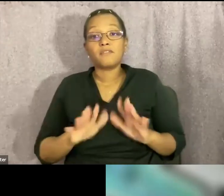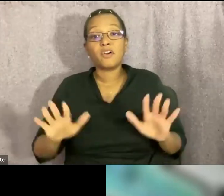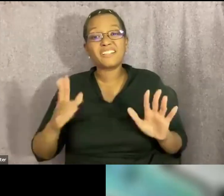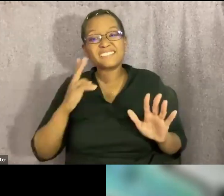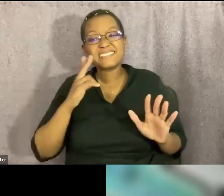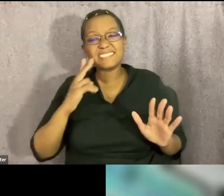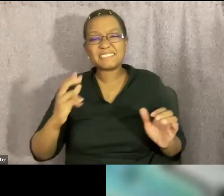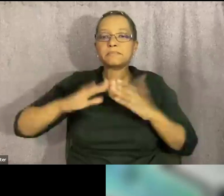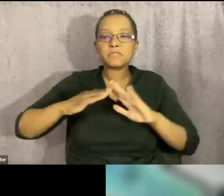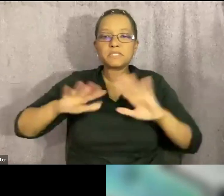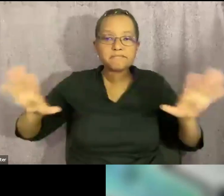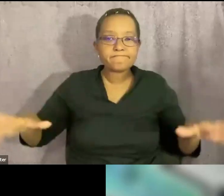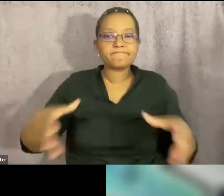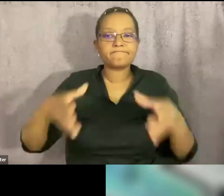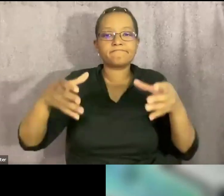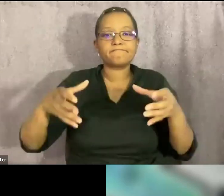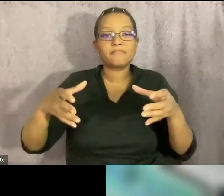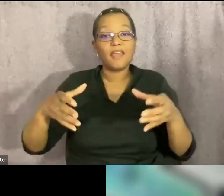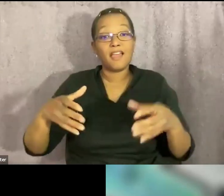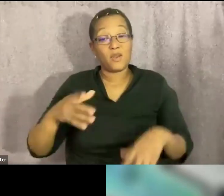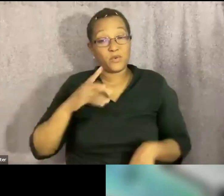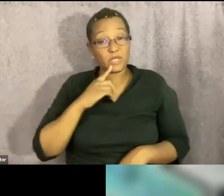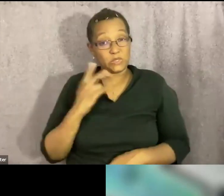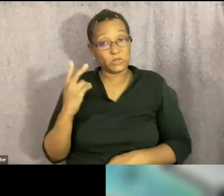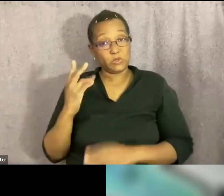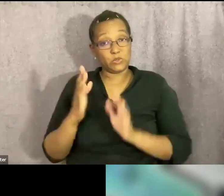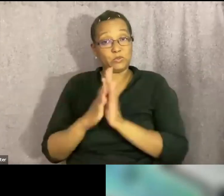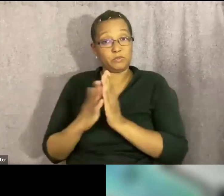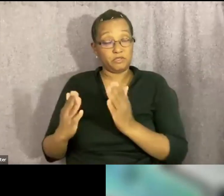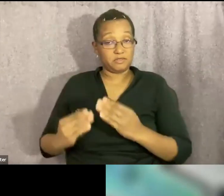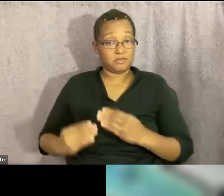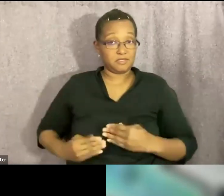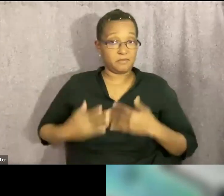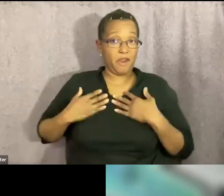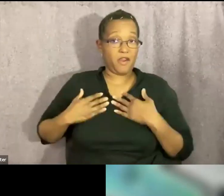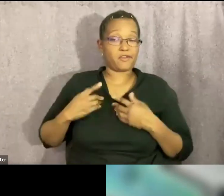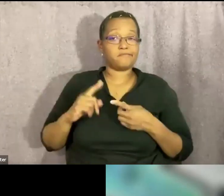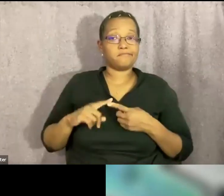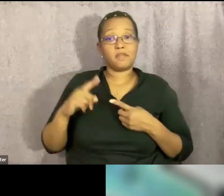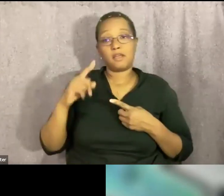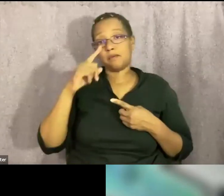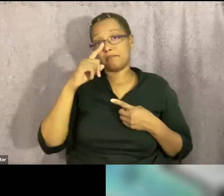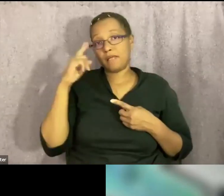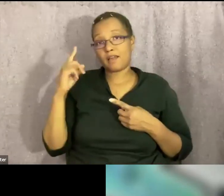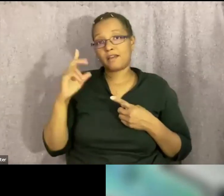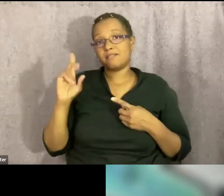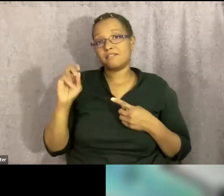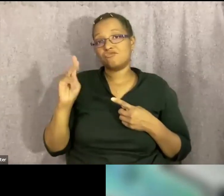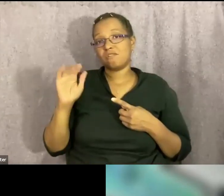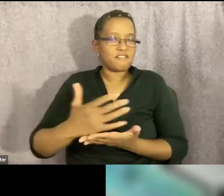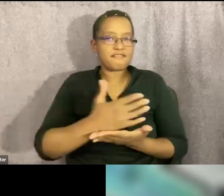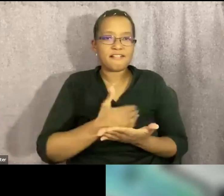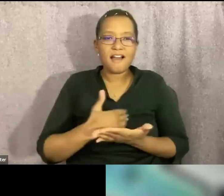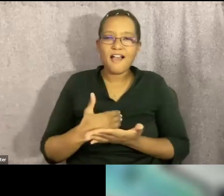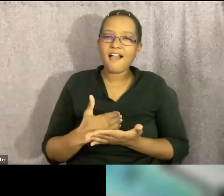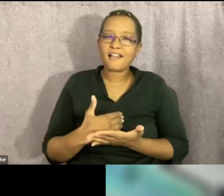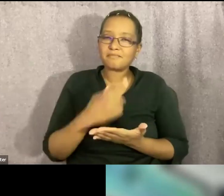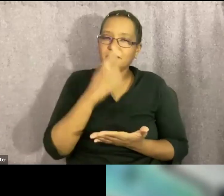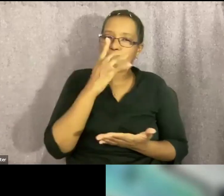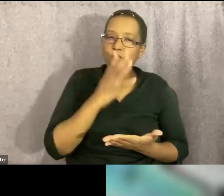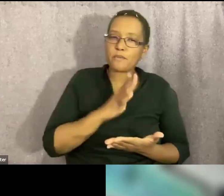master's and also for this fellowship project is part of a larger goal towards and beyond PhD.